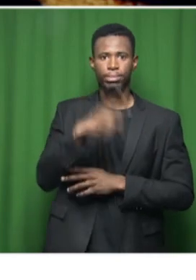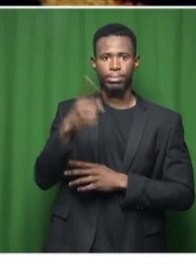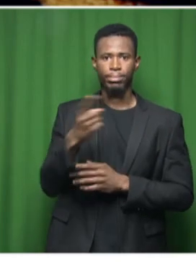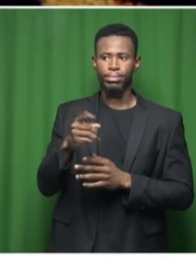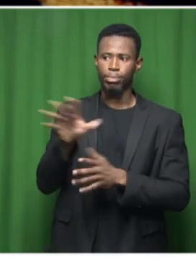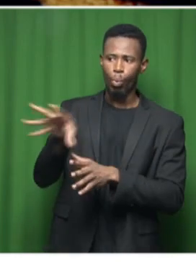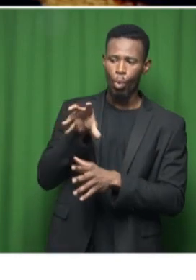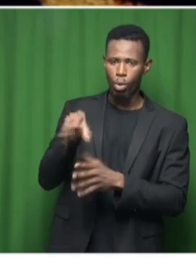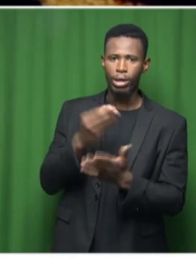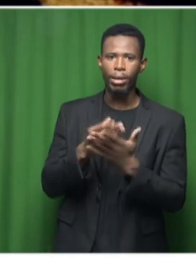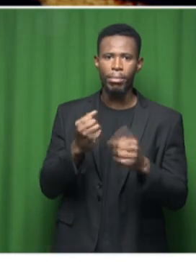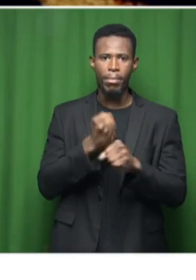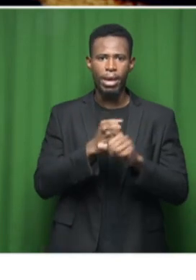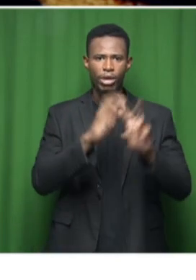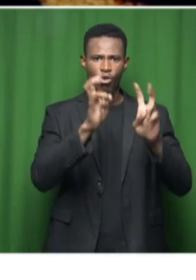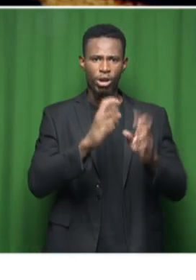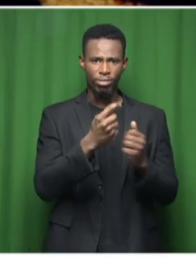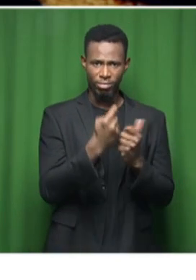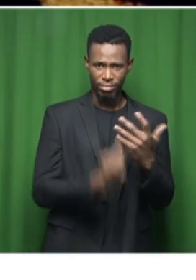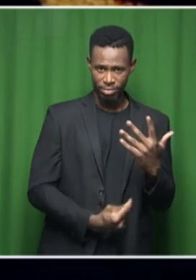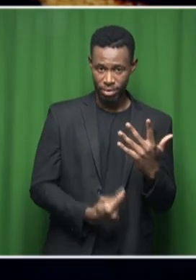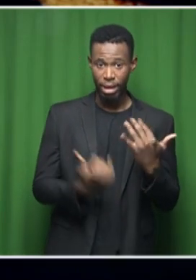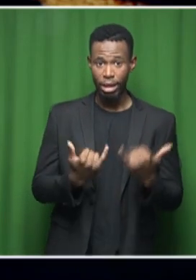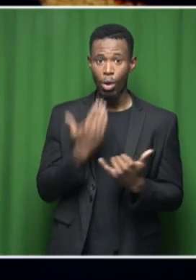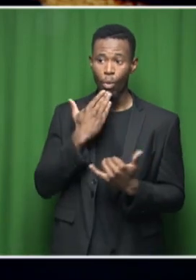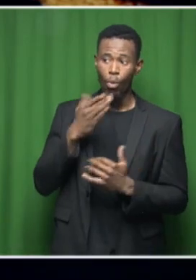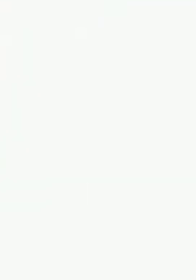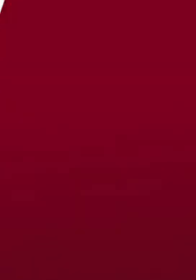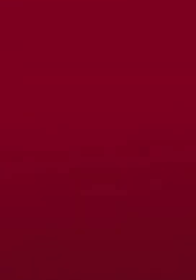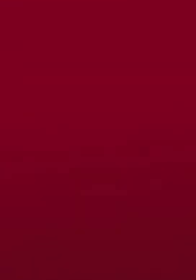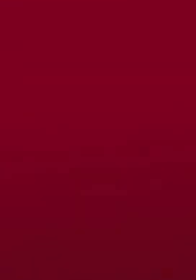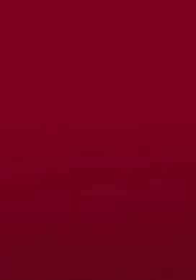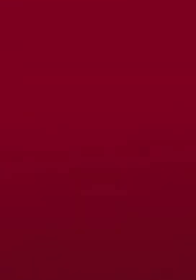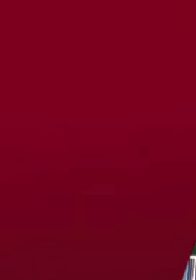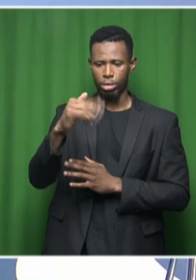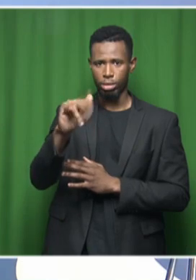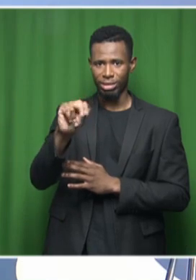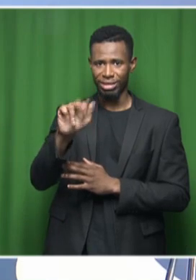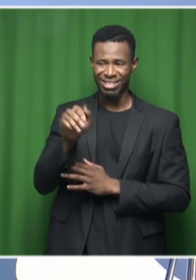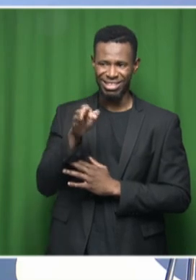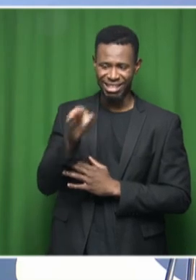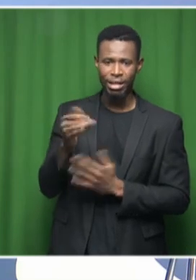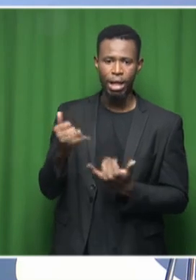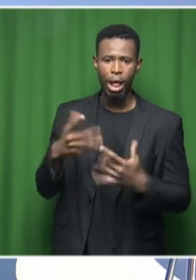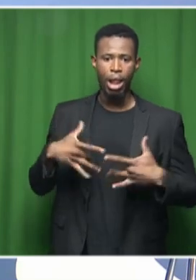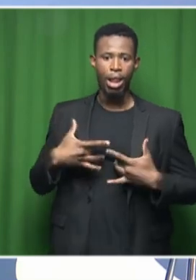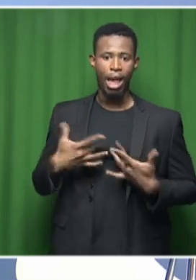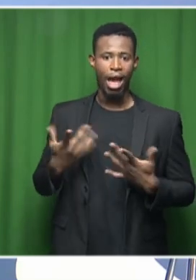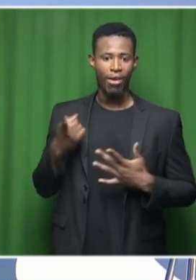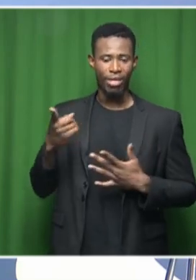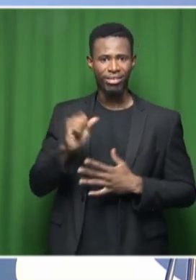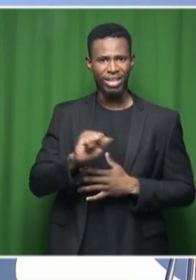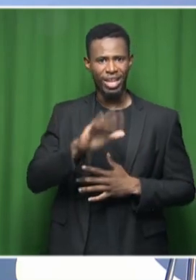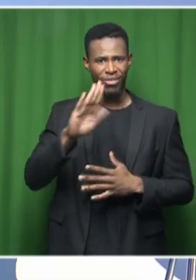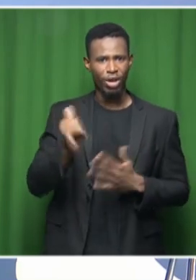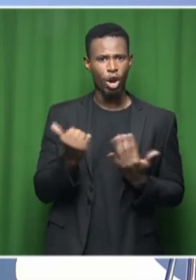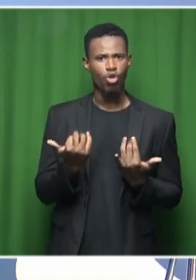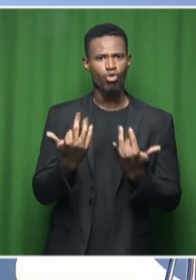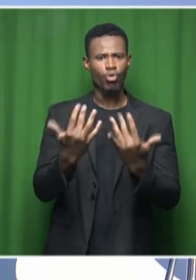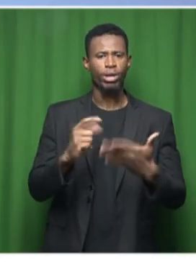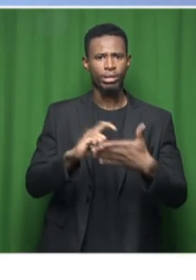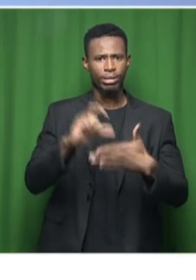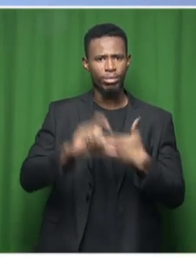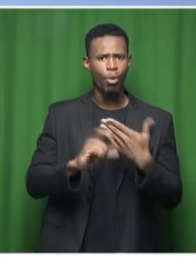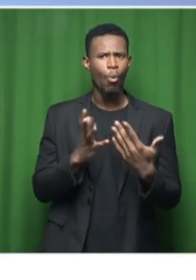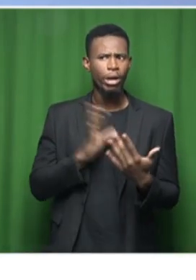there, Sakina Kamwendo. She's broadcasting live from the South Africa Green Hydrogen Summit. So we look forward to hearing what she's